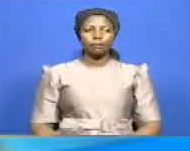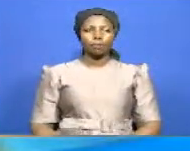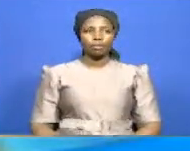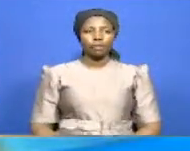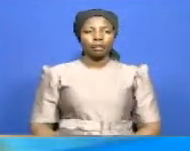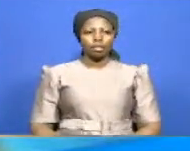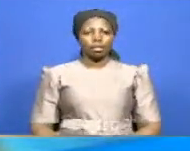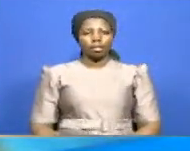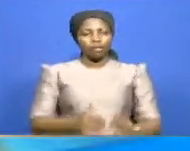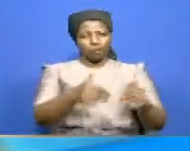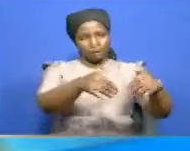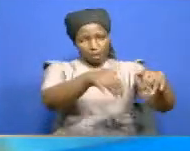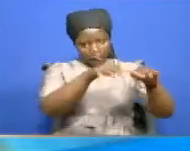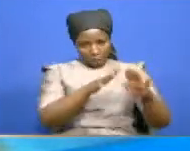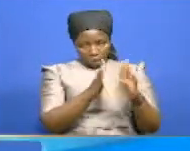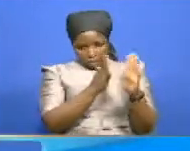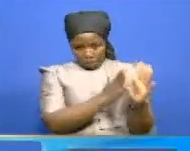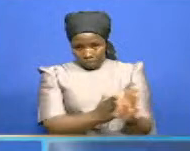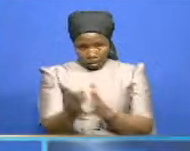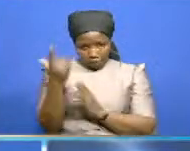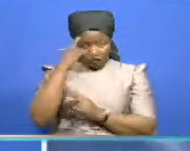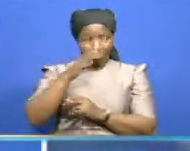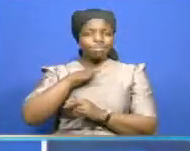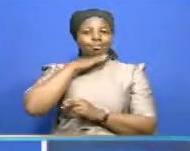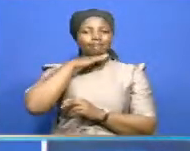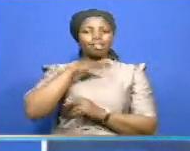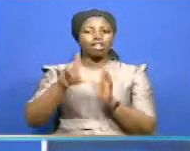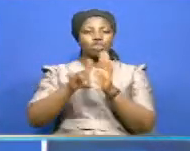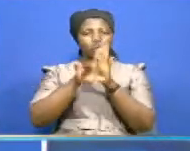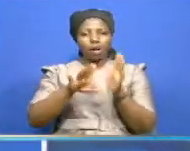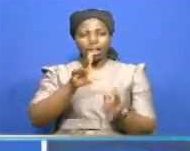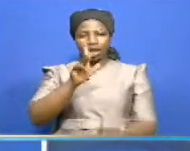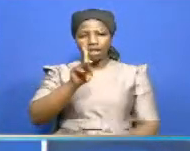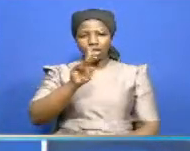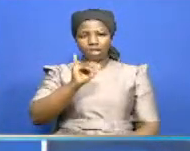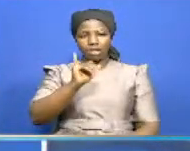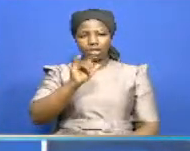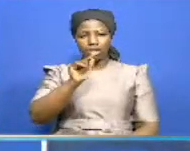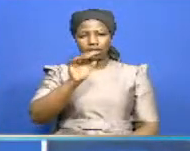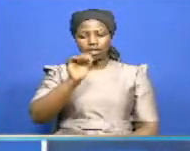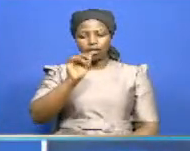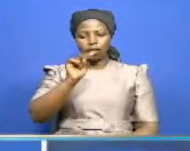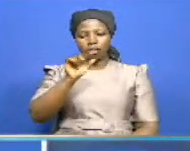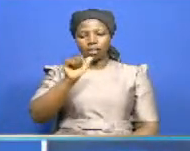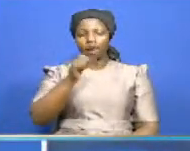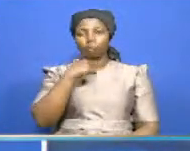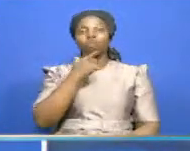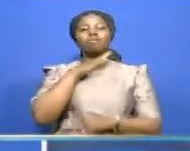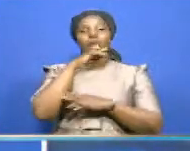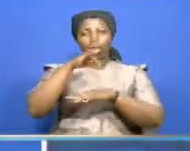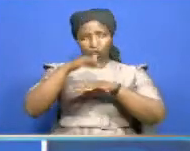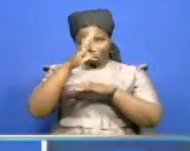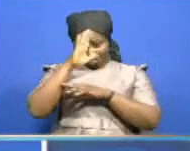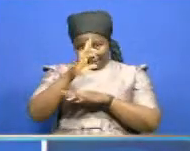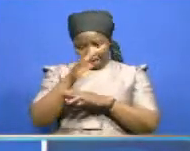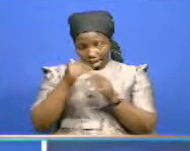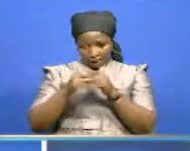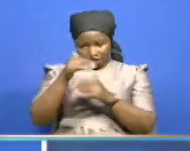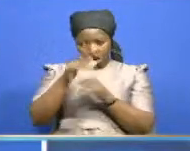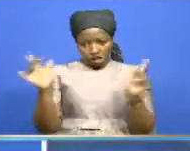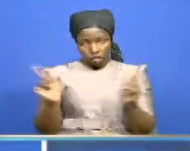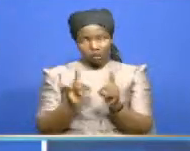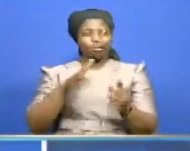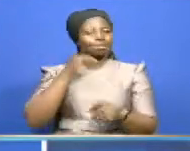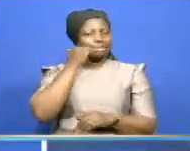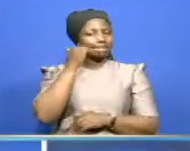Burial arrangements for the late lawyer Nzamba Kitonga, who died on Sunday after a short illness, have commenced. According to